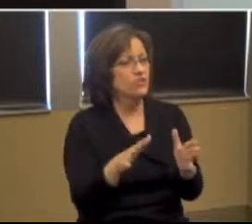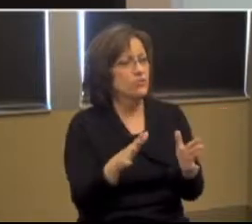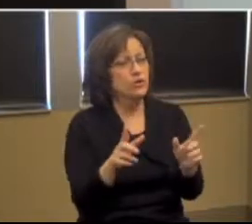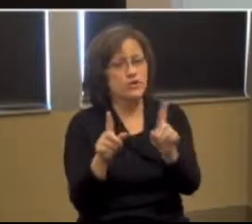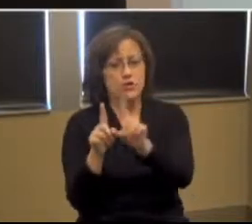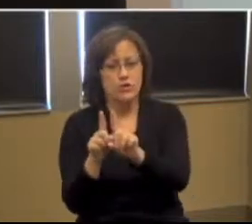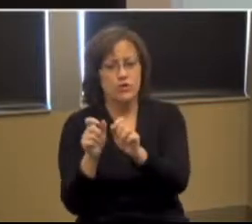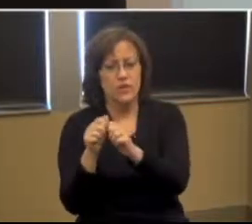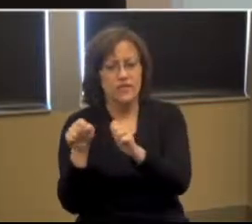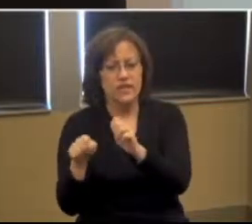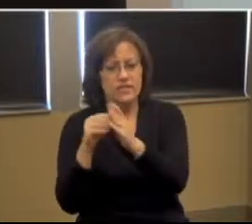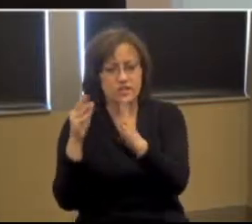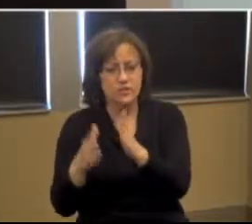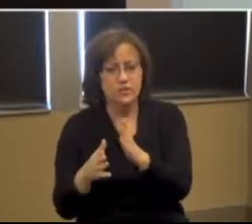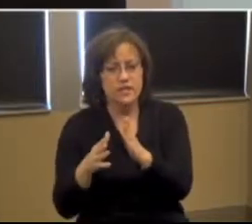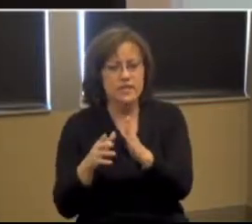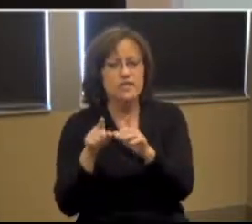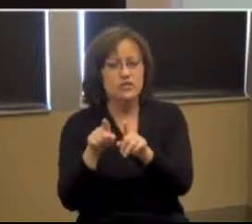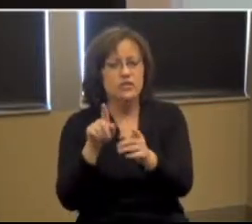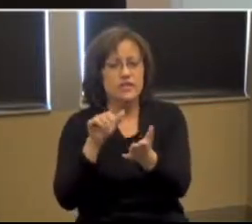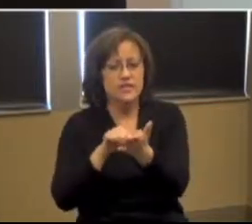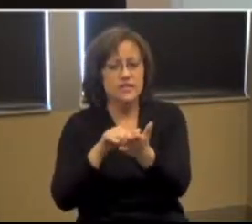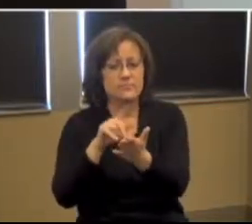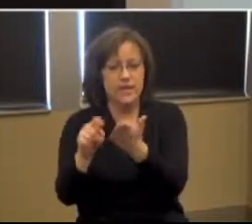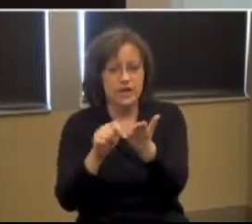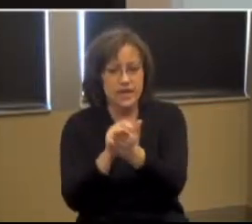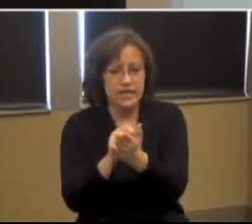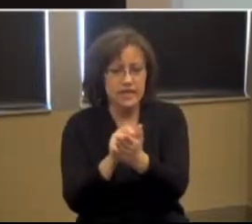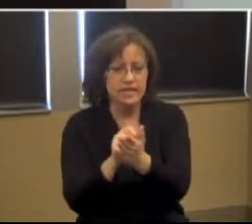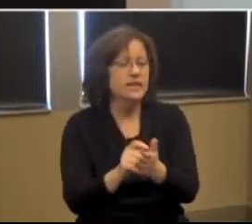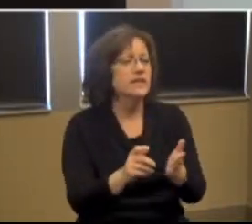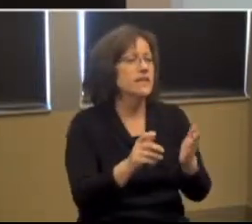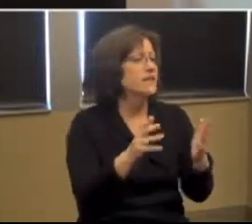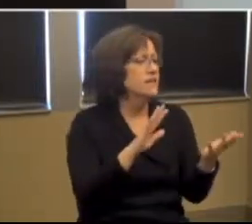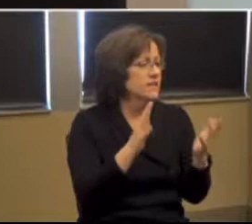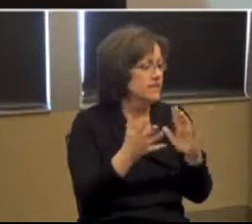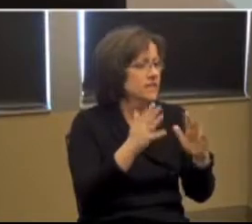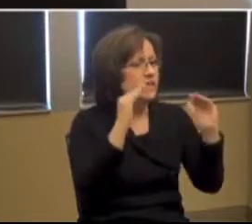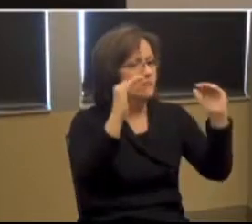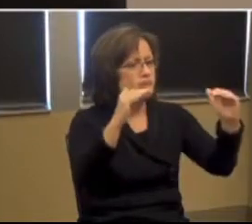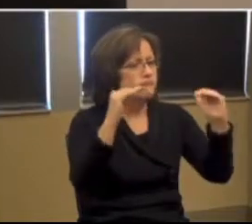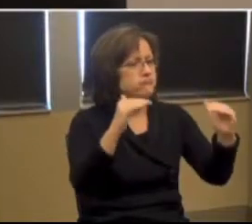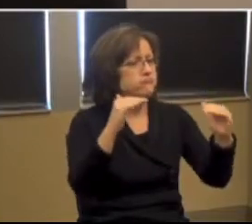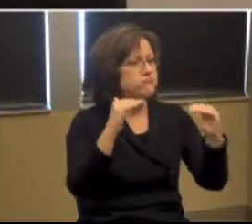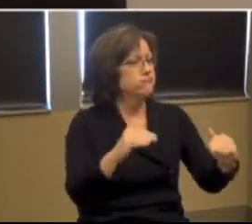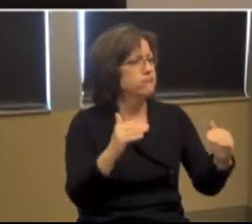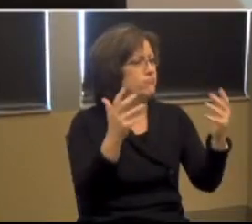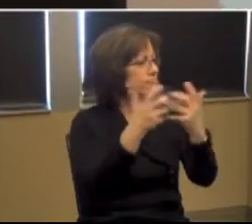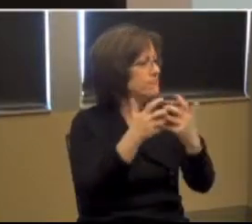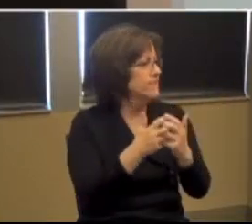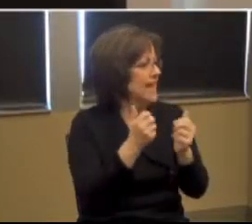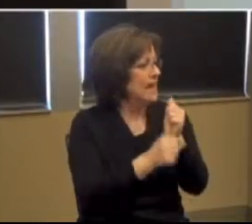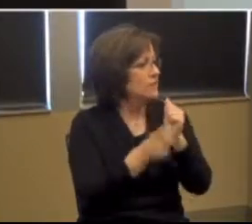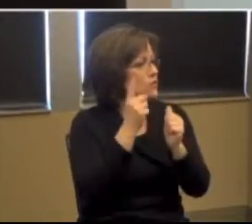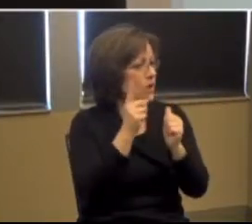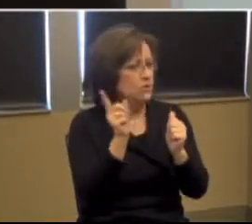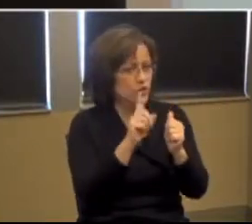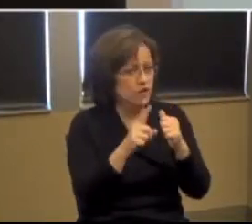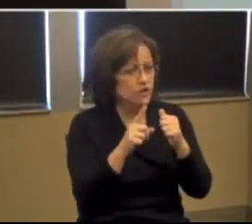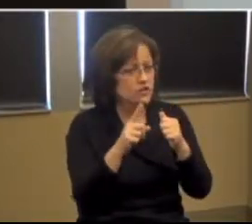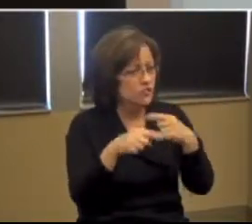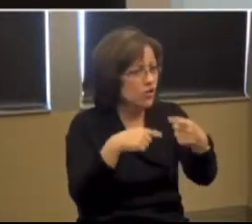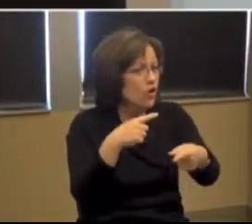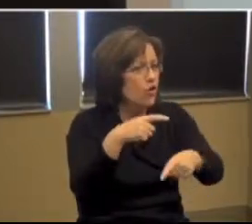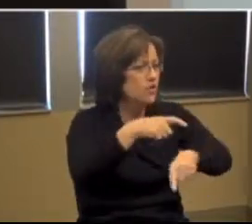with this student during this period and this period. It tells everybody where to go and when that needs